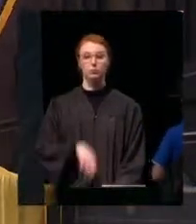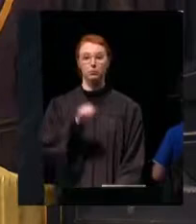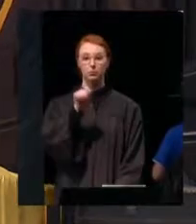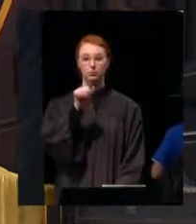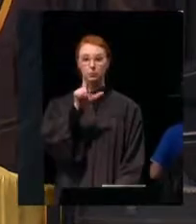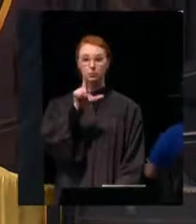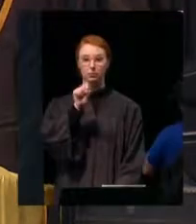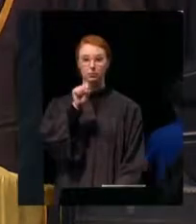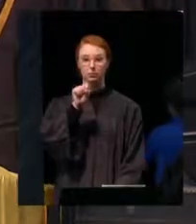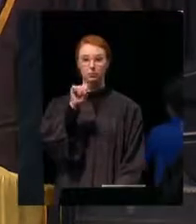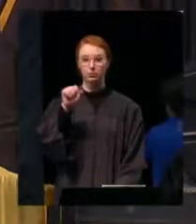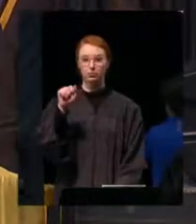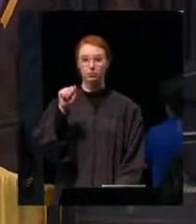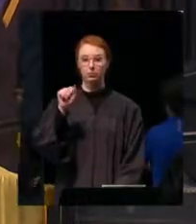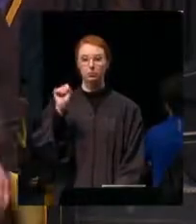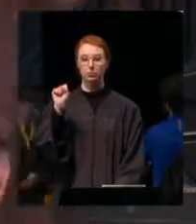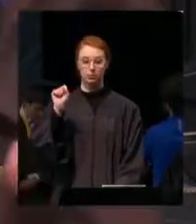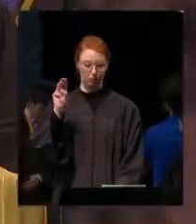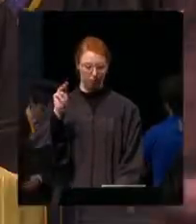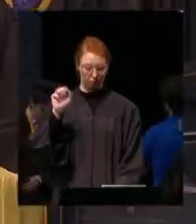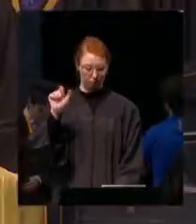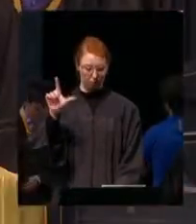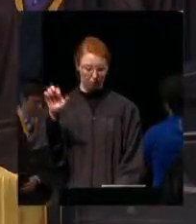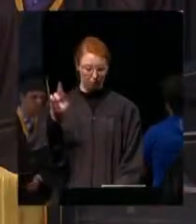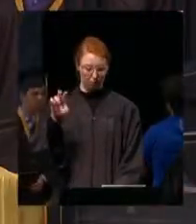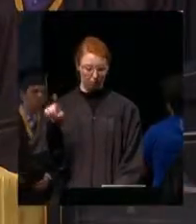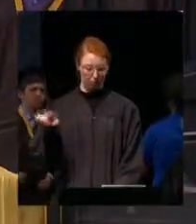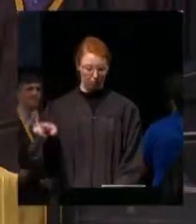Alyssa Smallers.